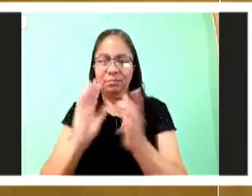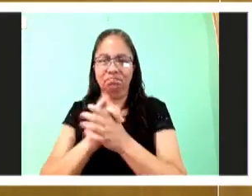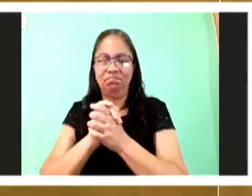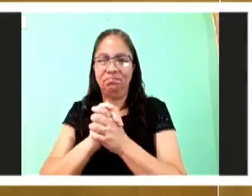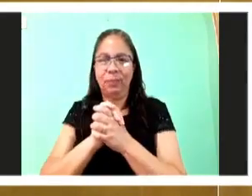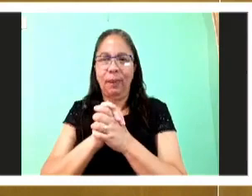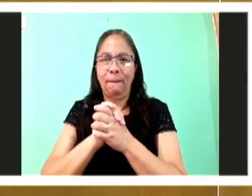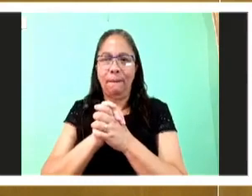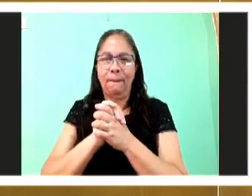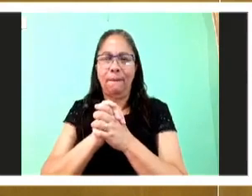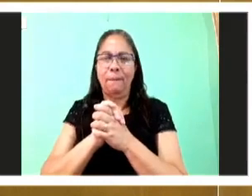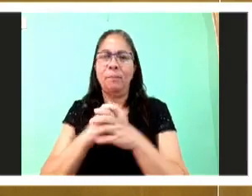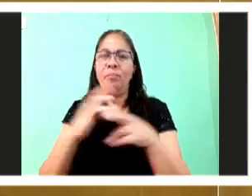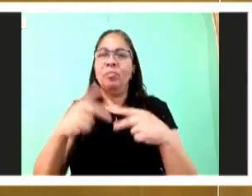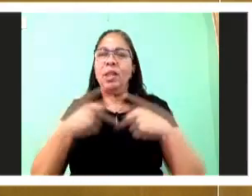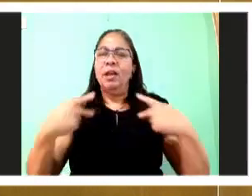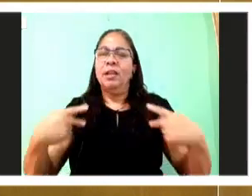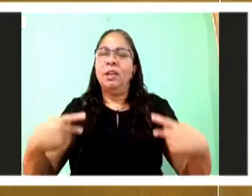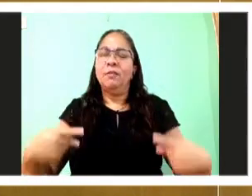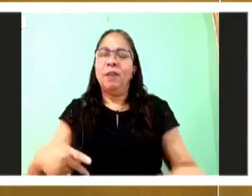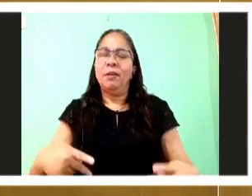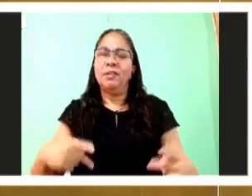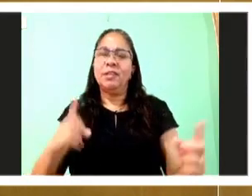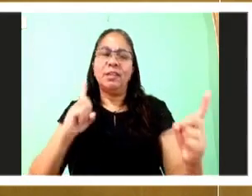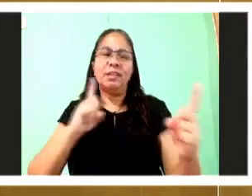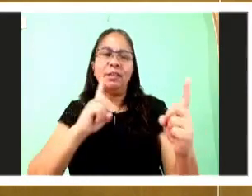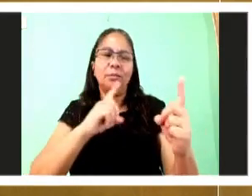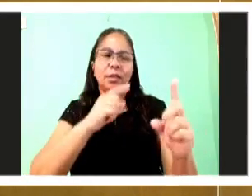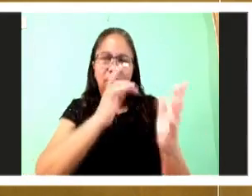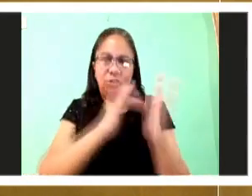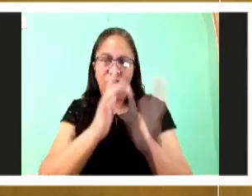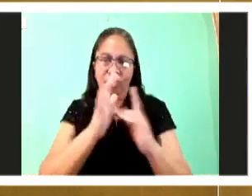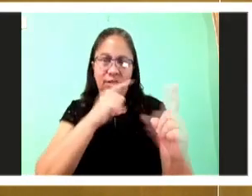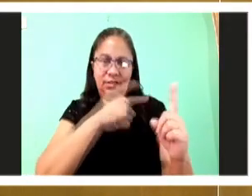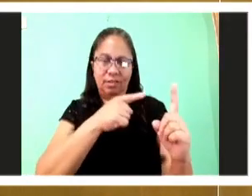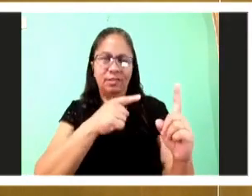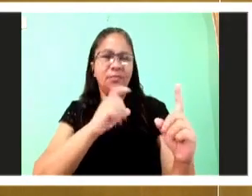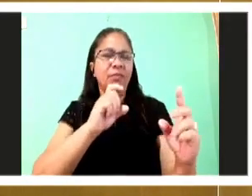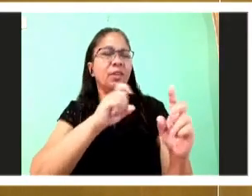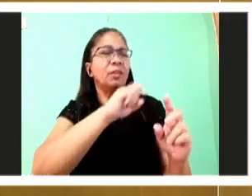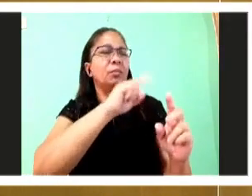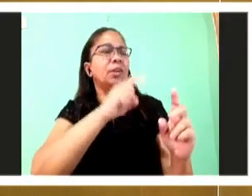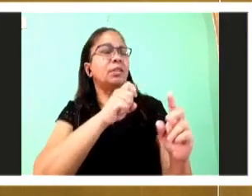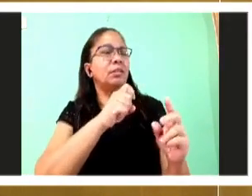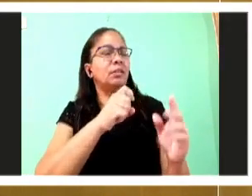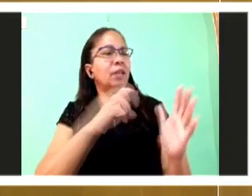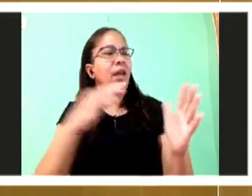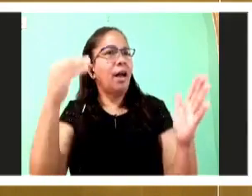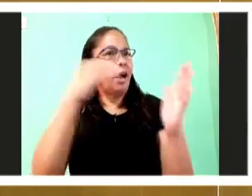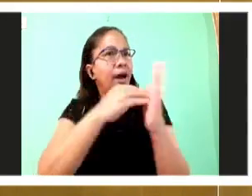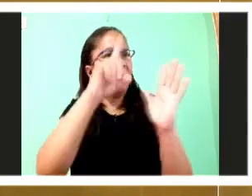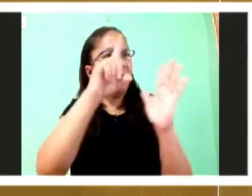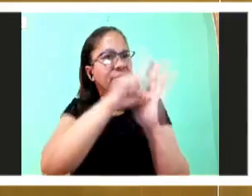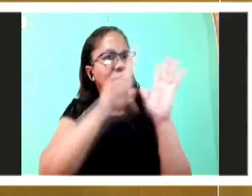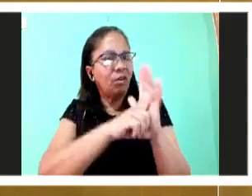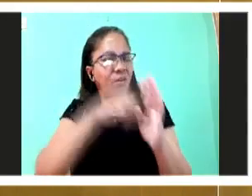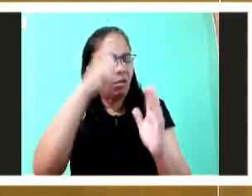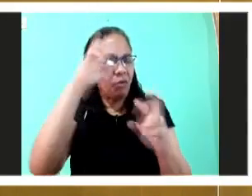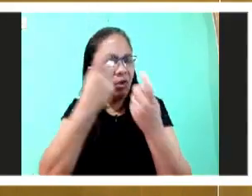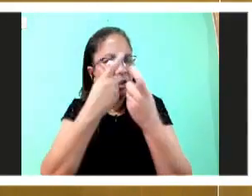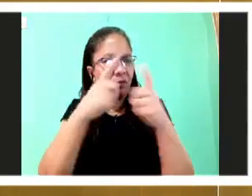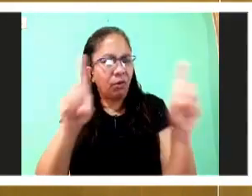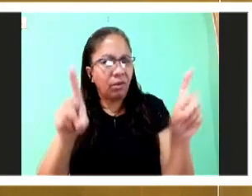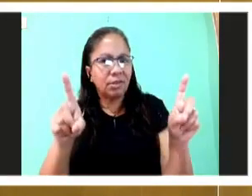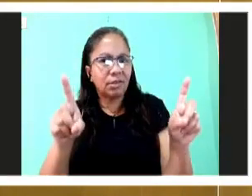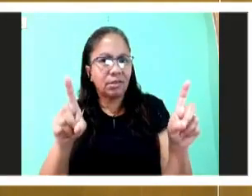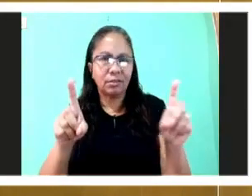The Pharisees are approaching him, asking a question. Is it against the law for a man to divorce his wife?